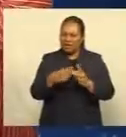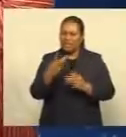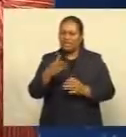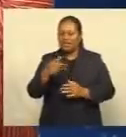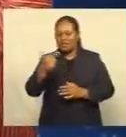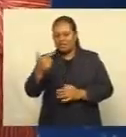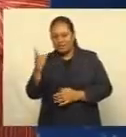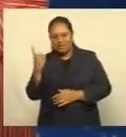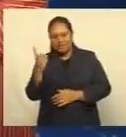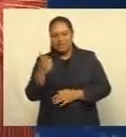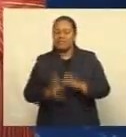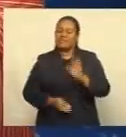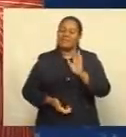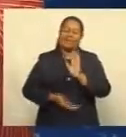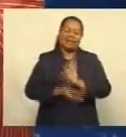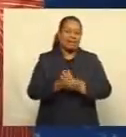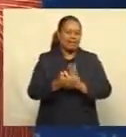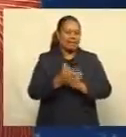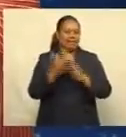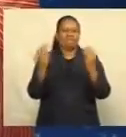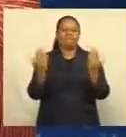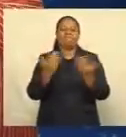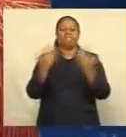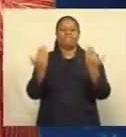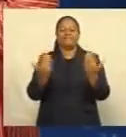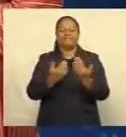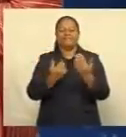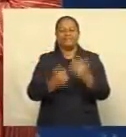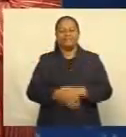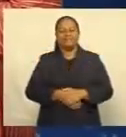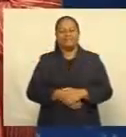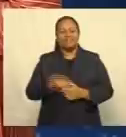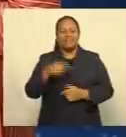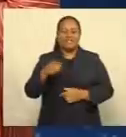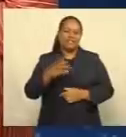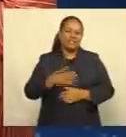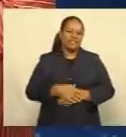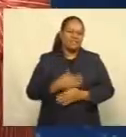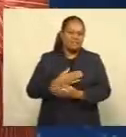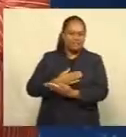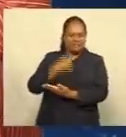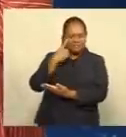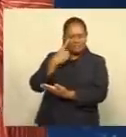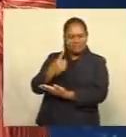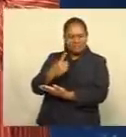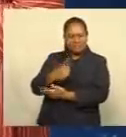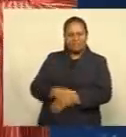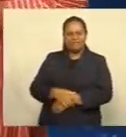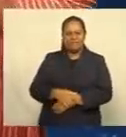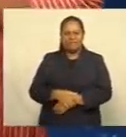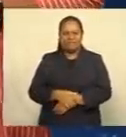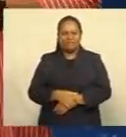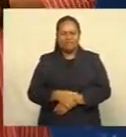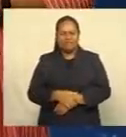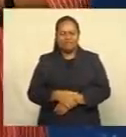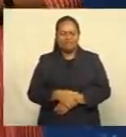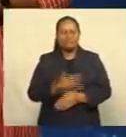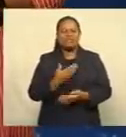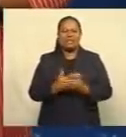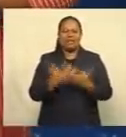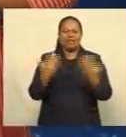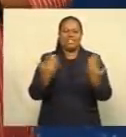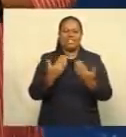of high humidity at 80%. This is Billy, and his reaction tells us how humid